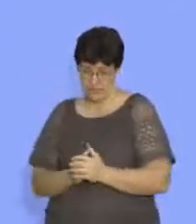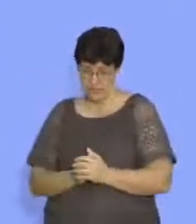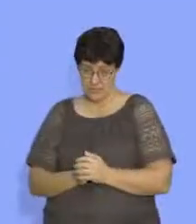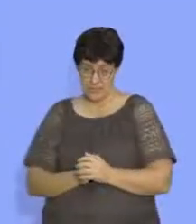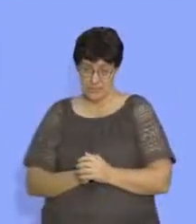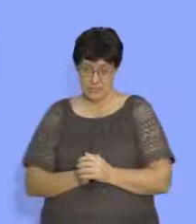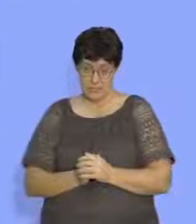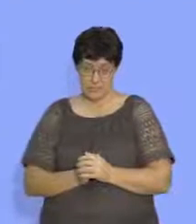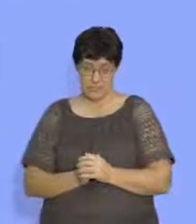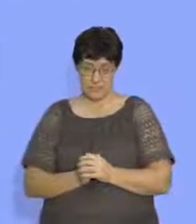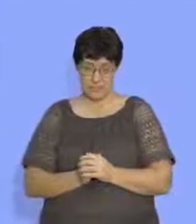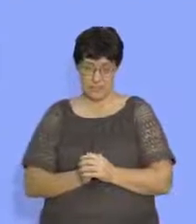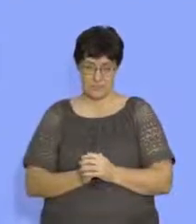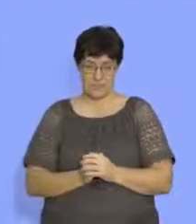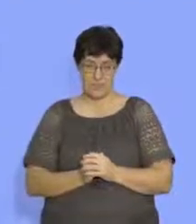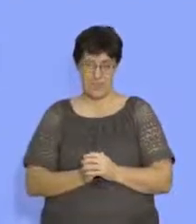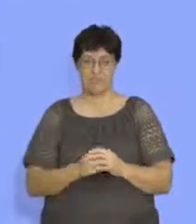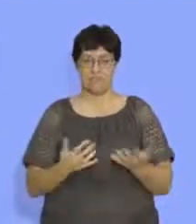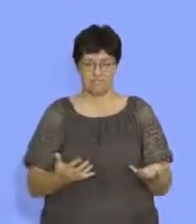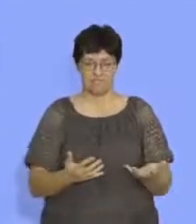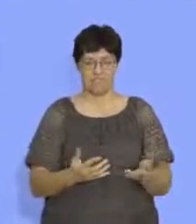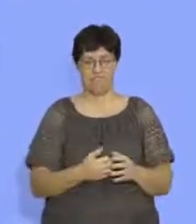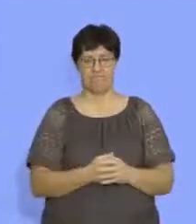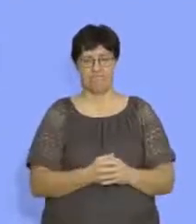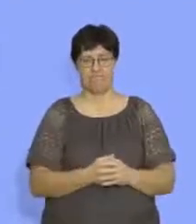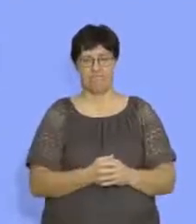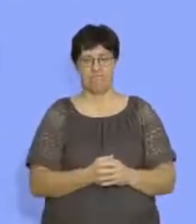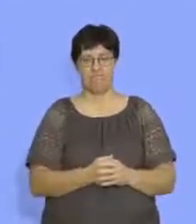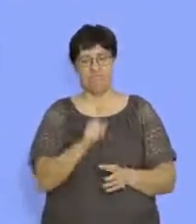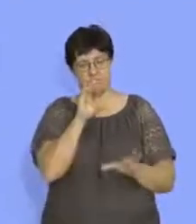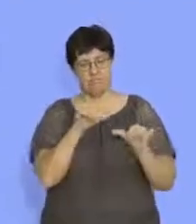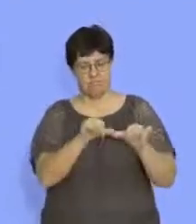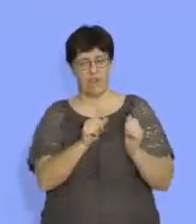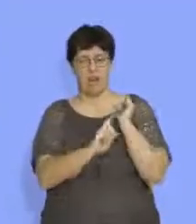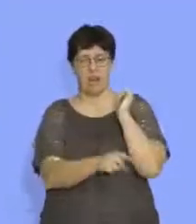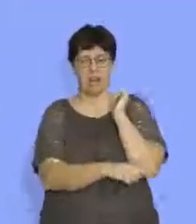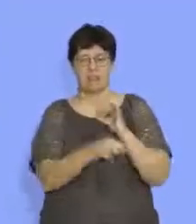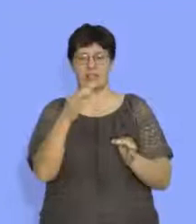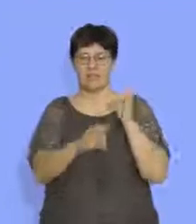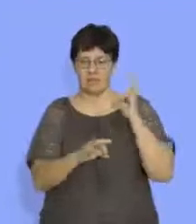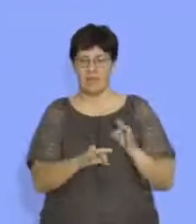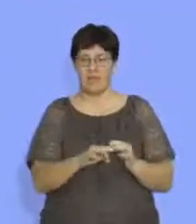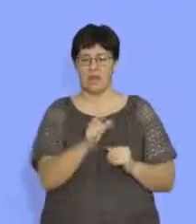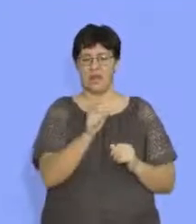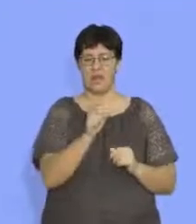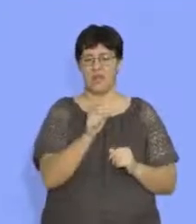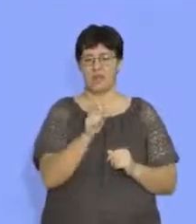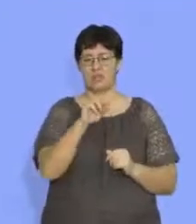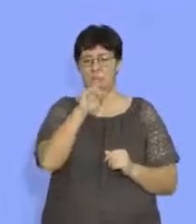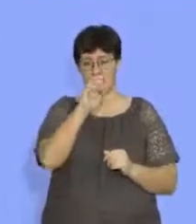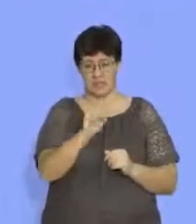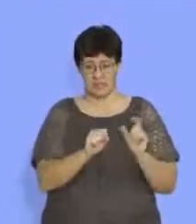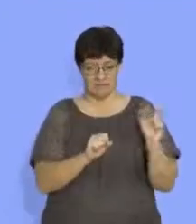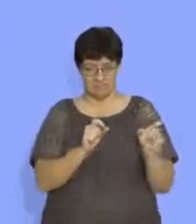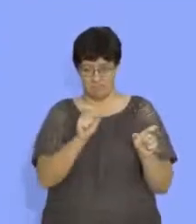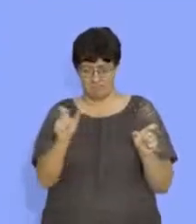either elimination. You can only use substitution, I mean. And then you can then look at it from there. Lastly, simplify the